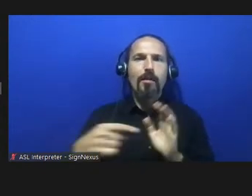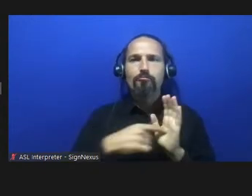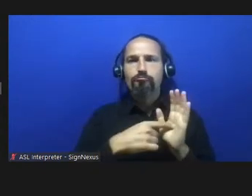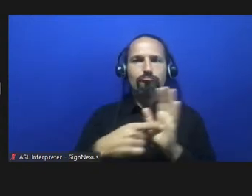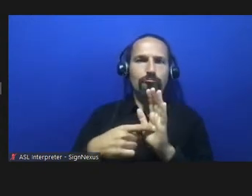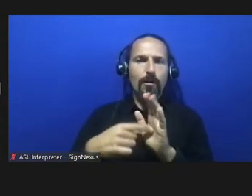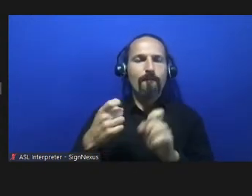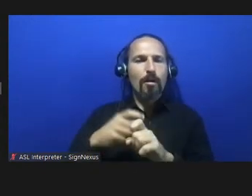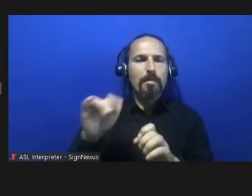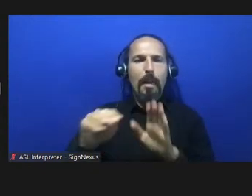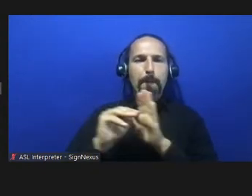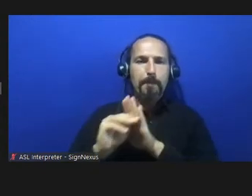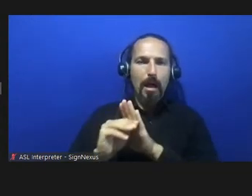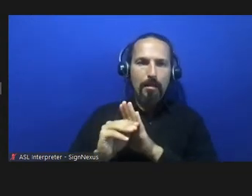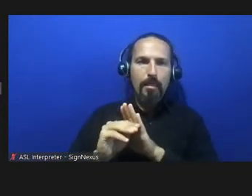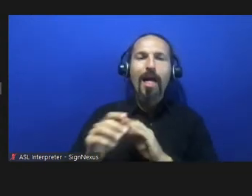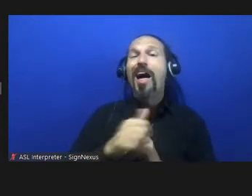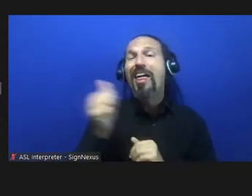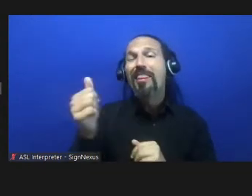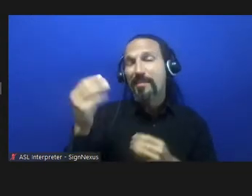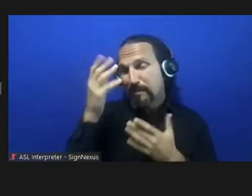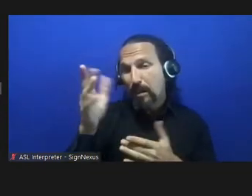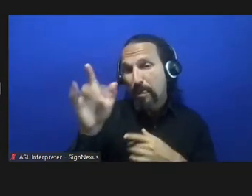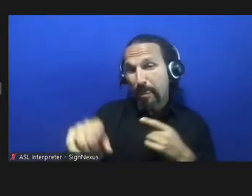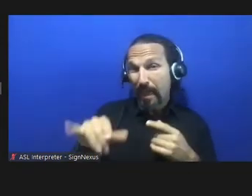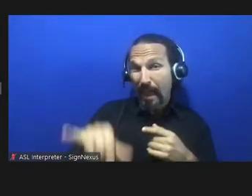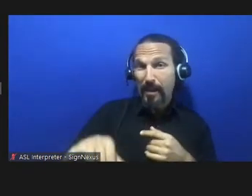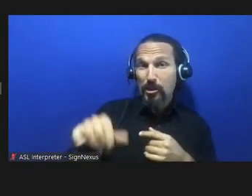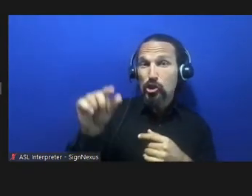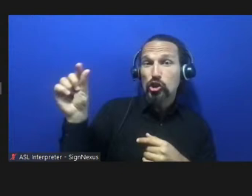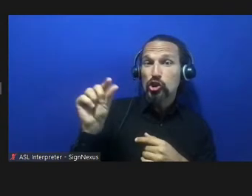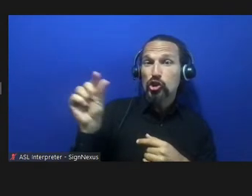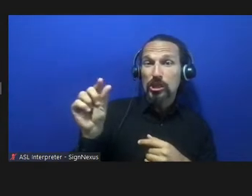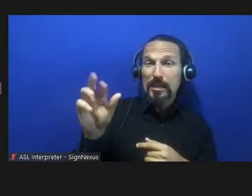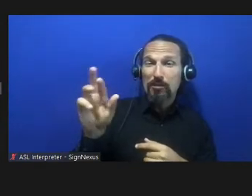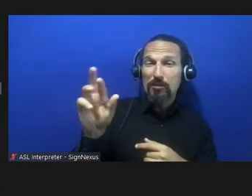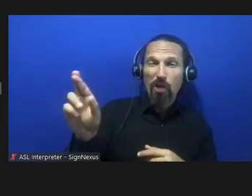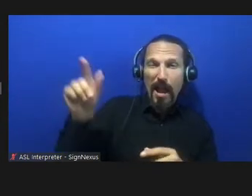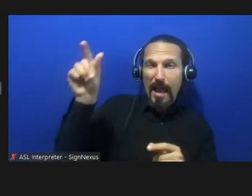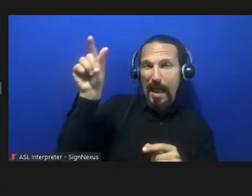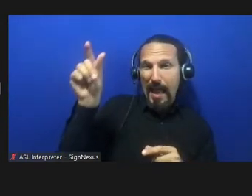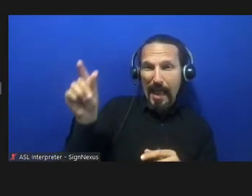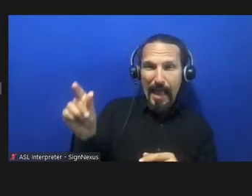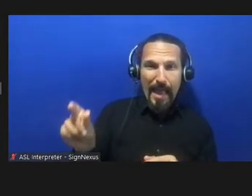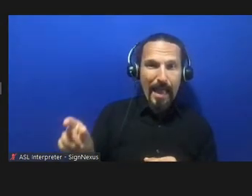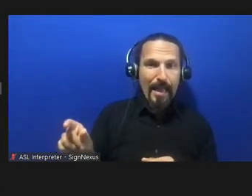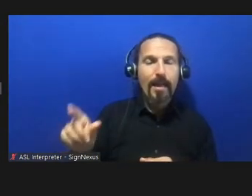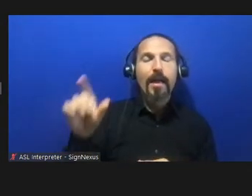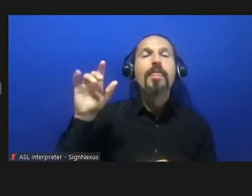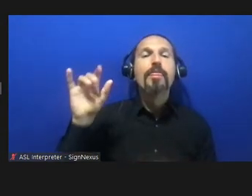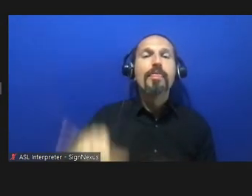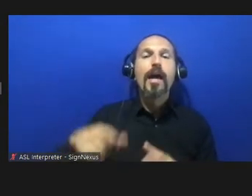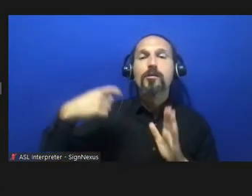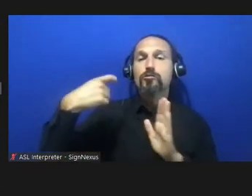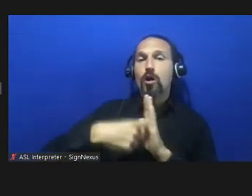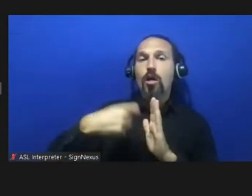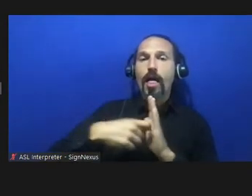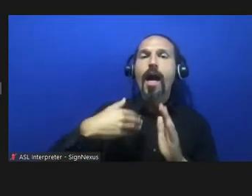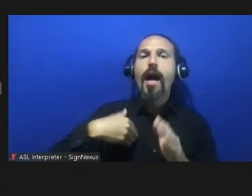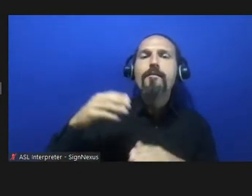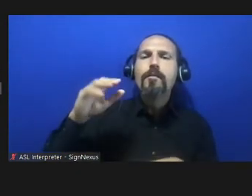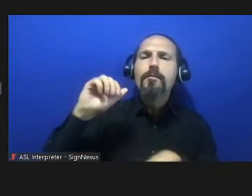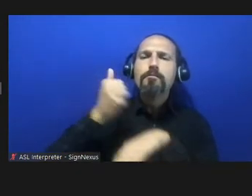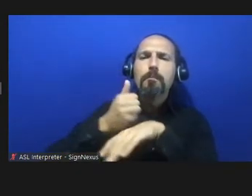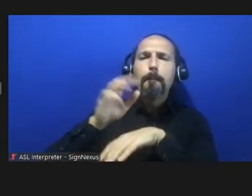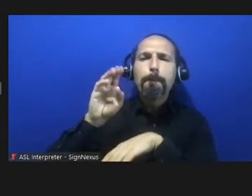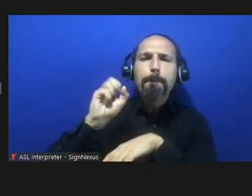the one towing scenario i'd like to mention is towing scenario g all the way to the right this tolling scenario has a base plan with the same